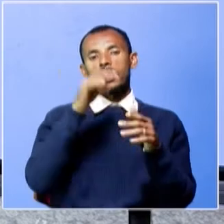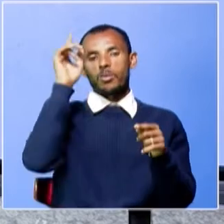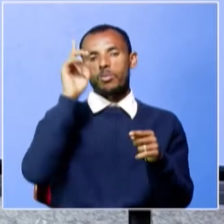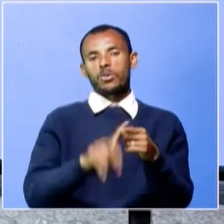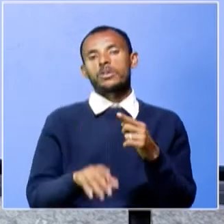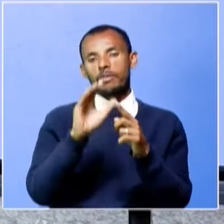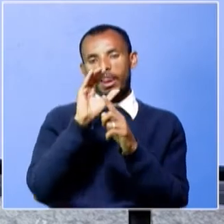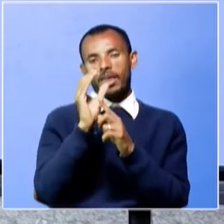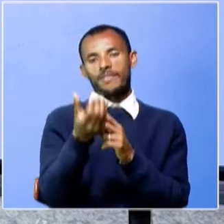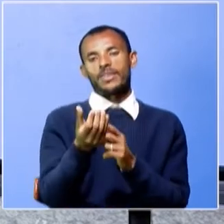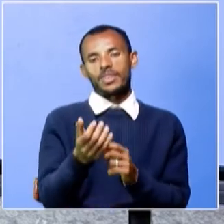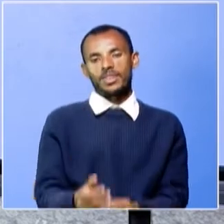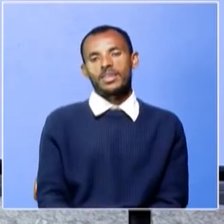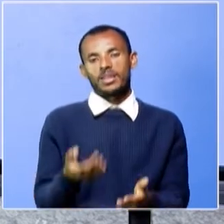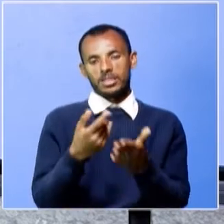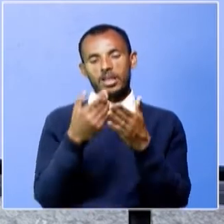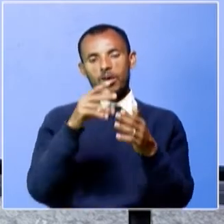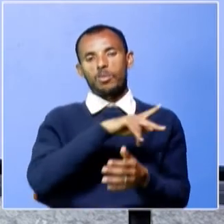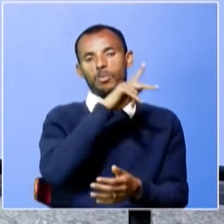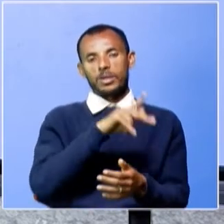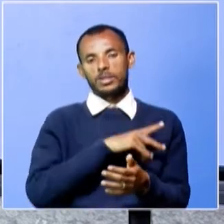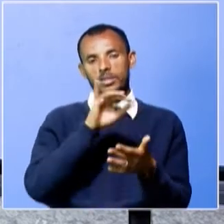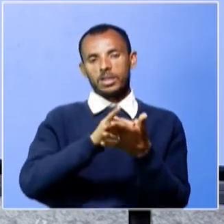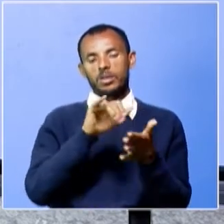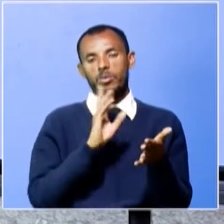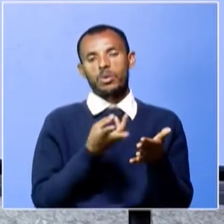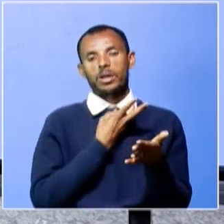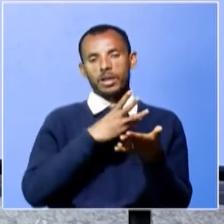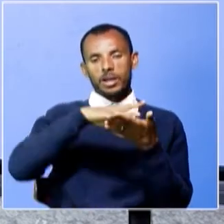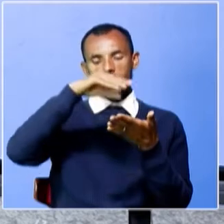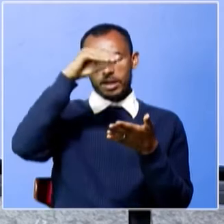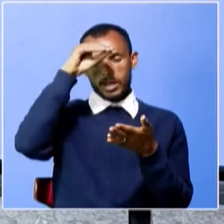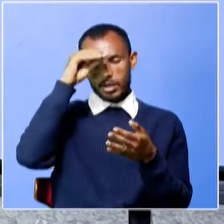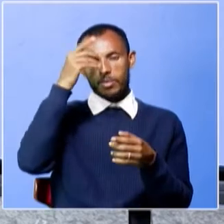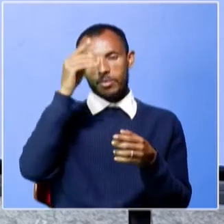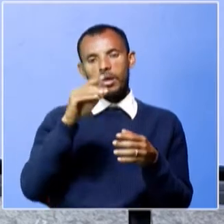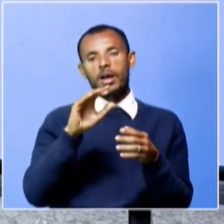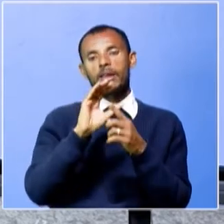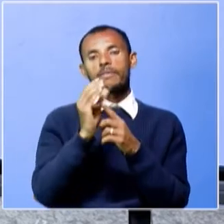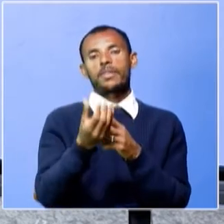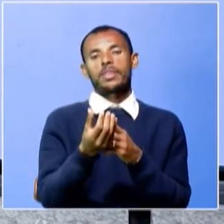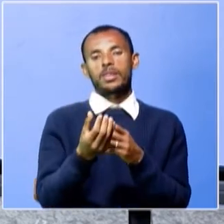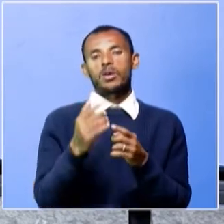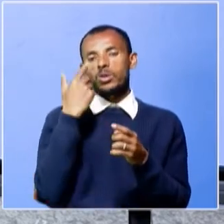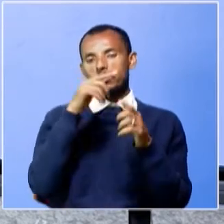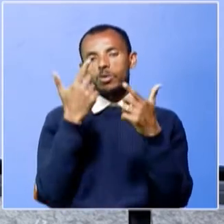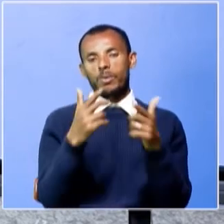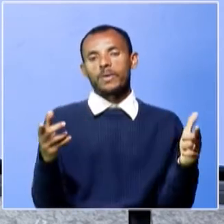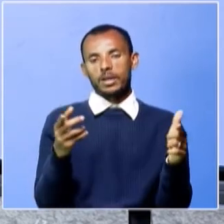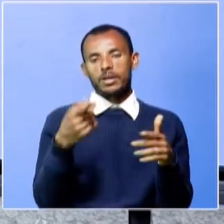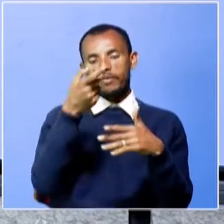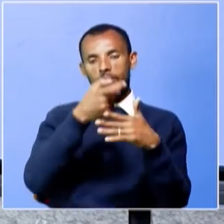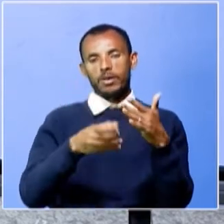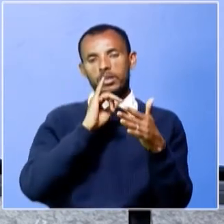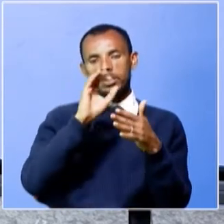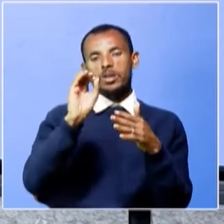impossible event. Okay, in the properties that we have seen earlier, an event whose probability value